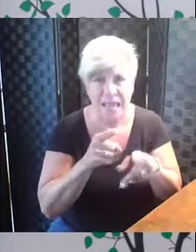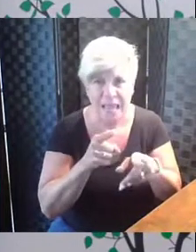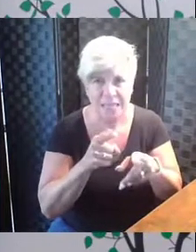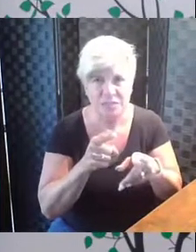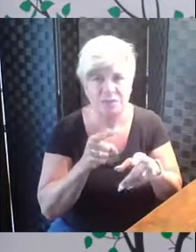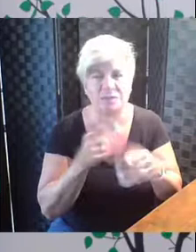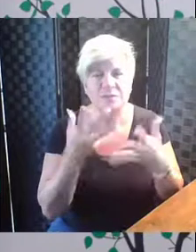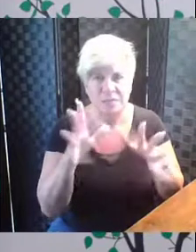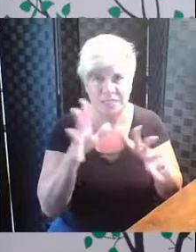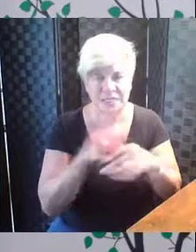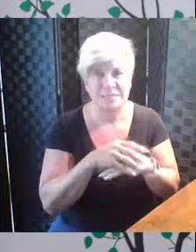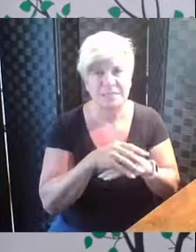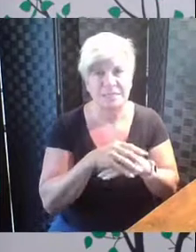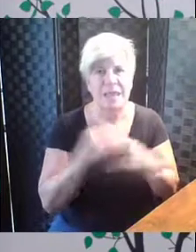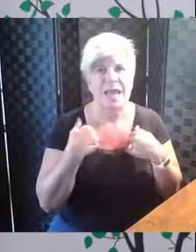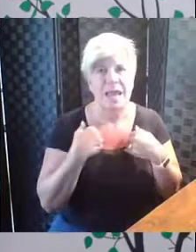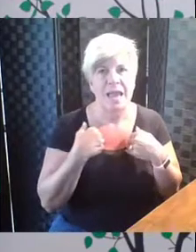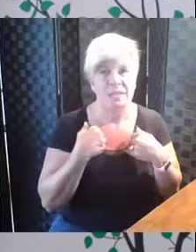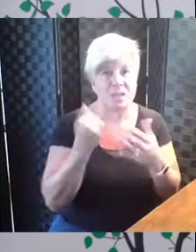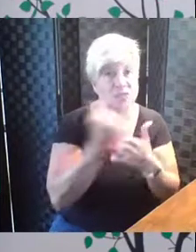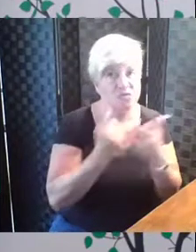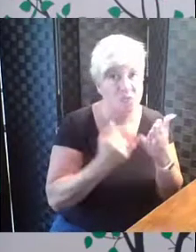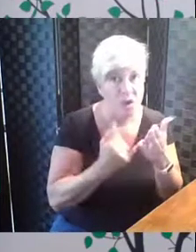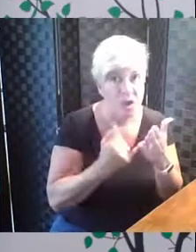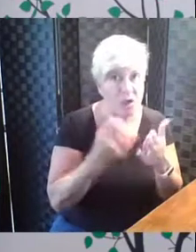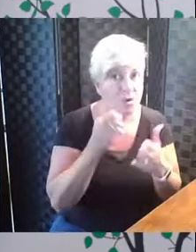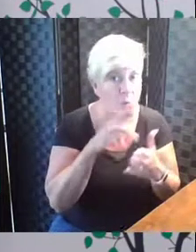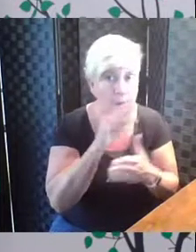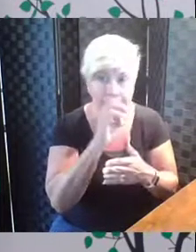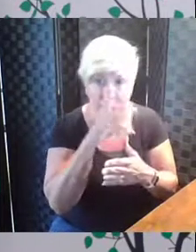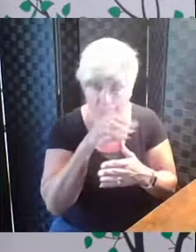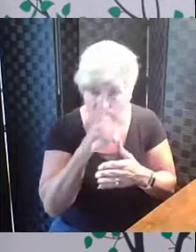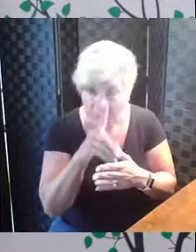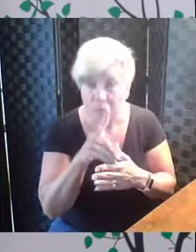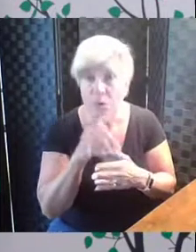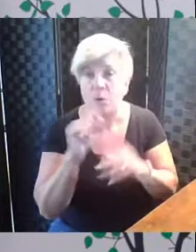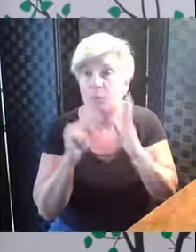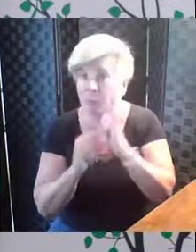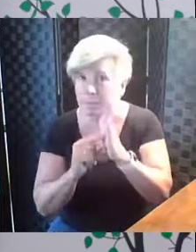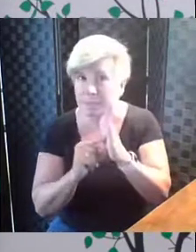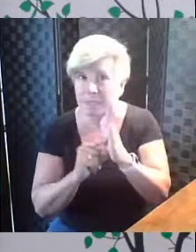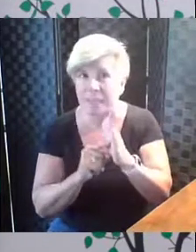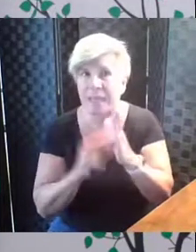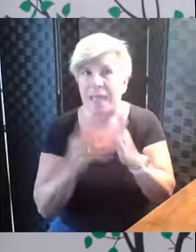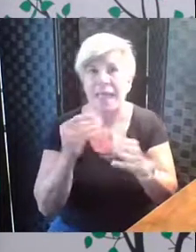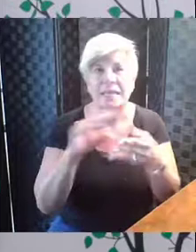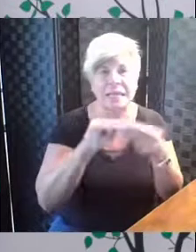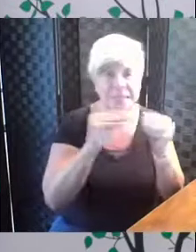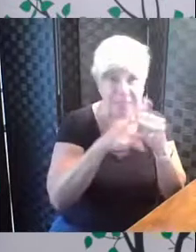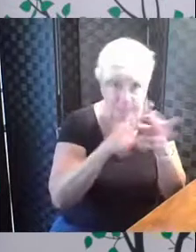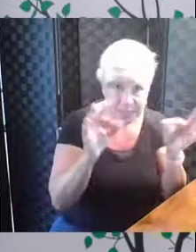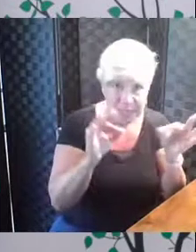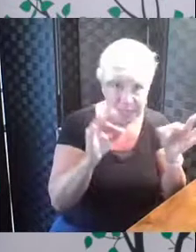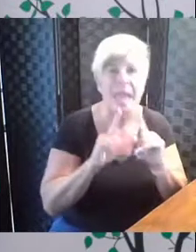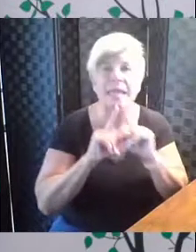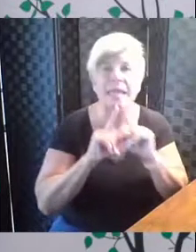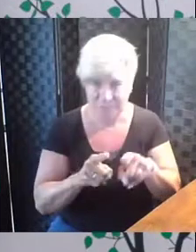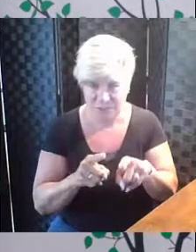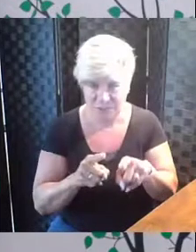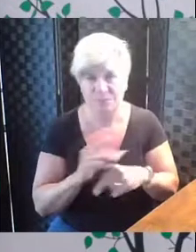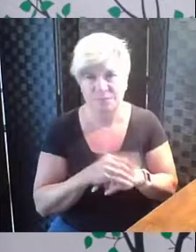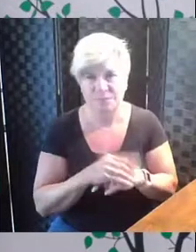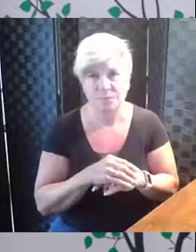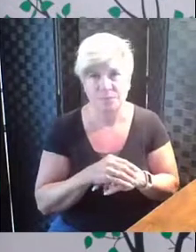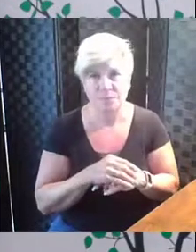is complete and that it has a drawing or a model or a representation, that it has an equation, and that we have a